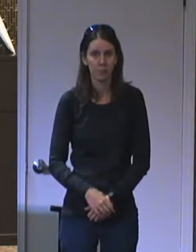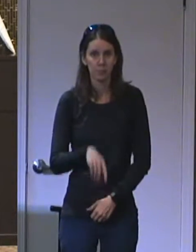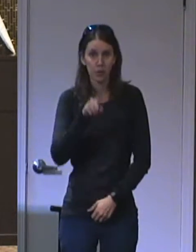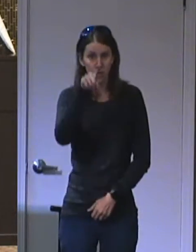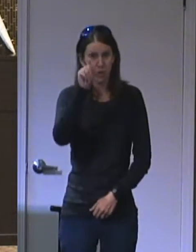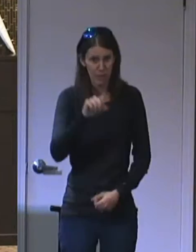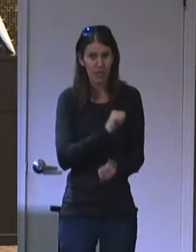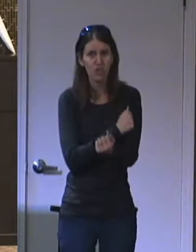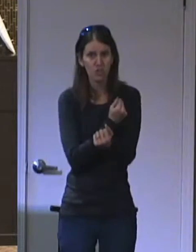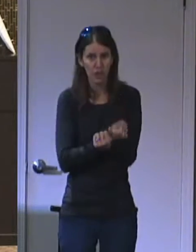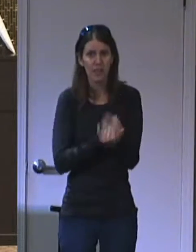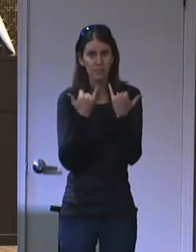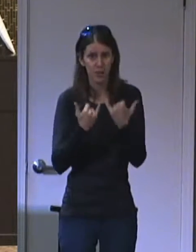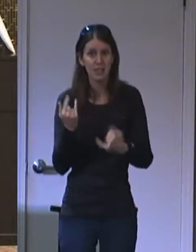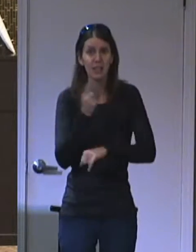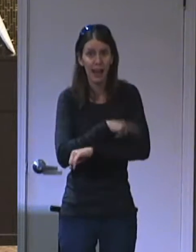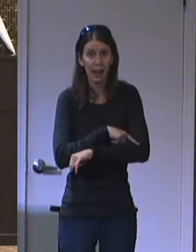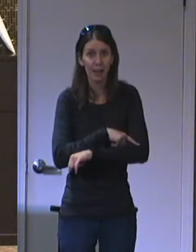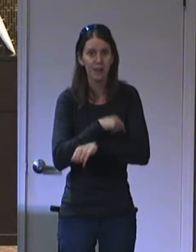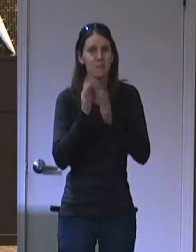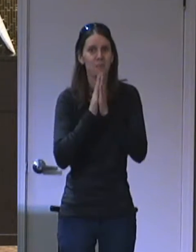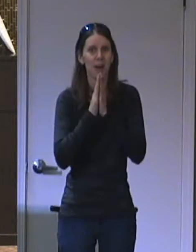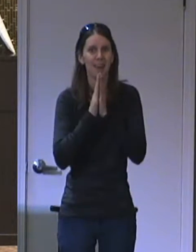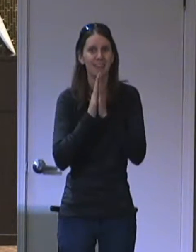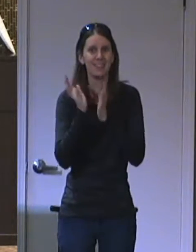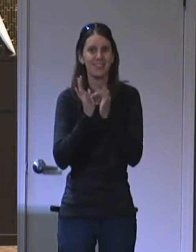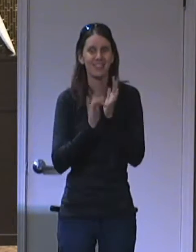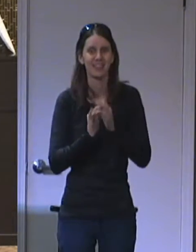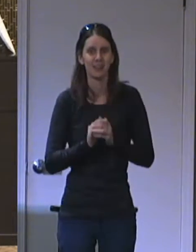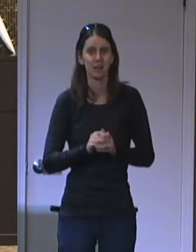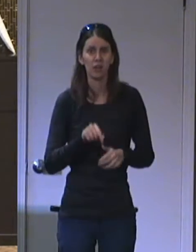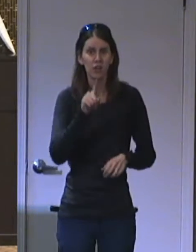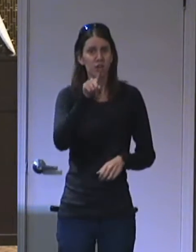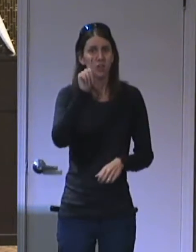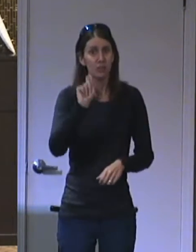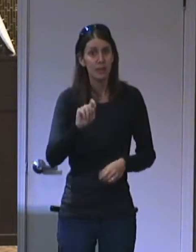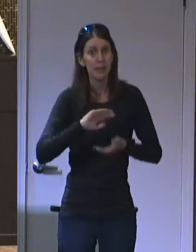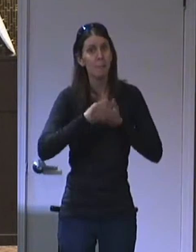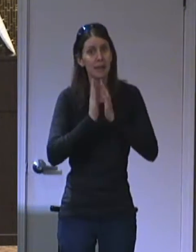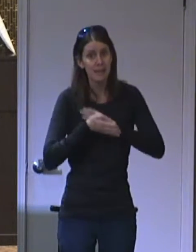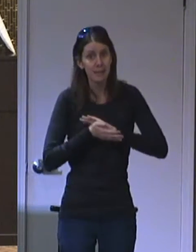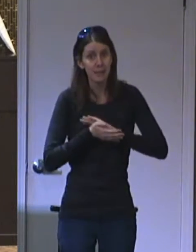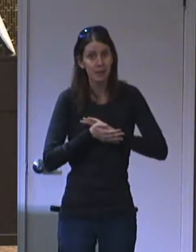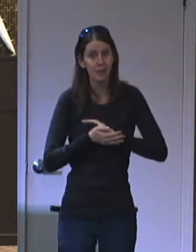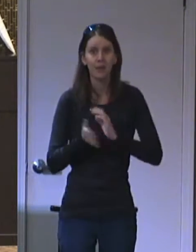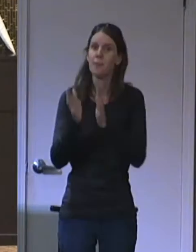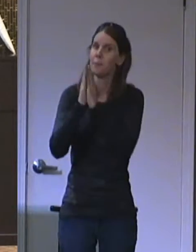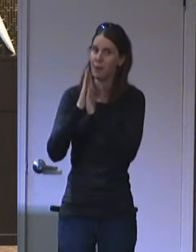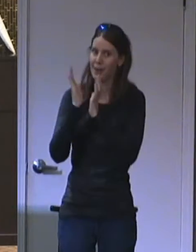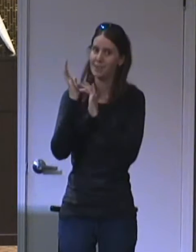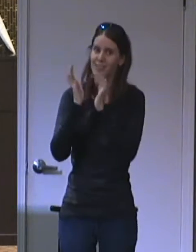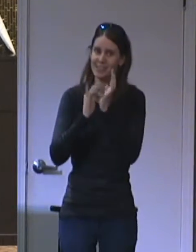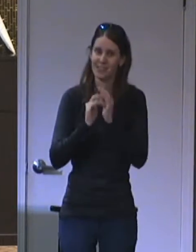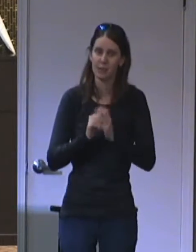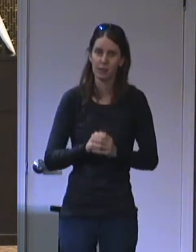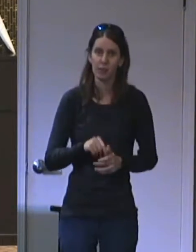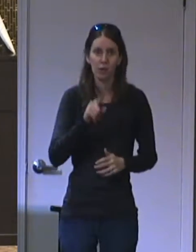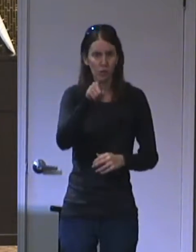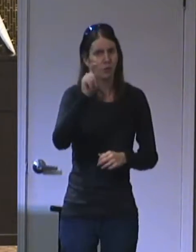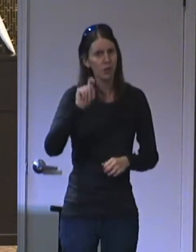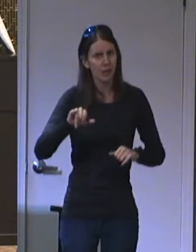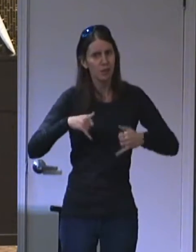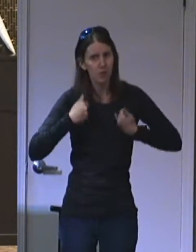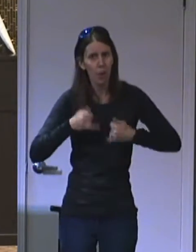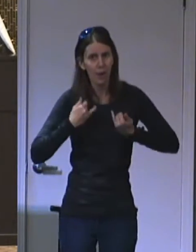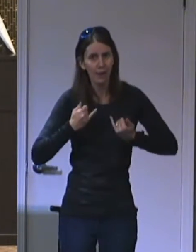You need strength for today? Go to Jesus. You're lacking peace in your life? Go to Jesus. You need